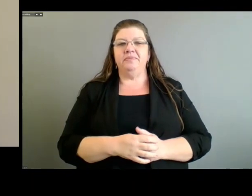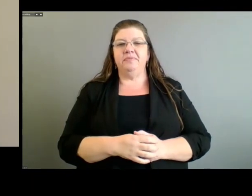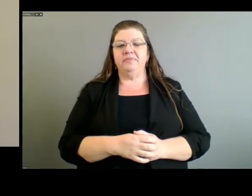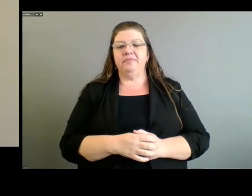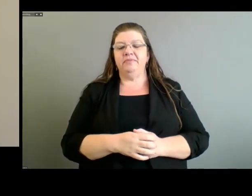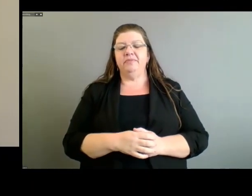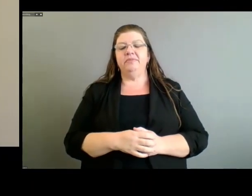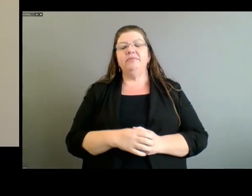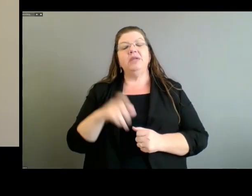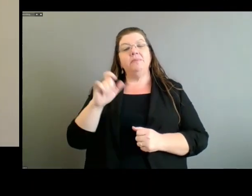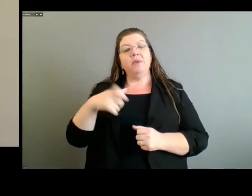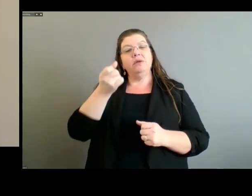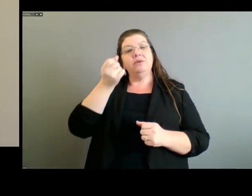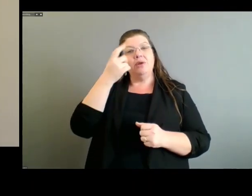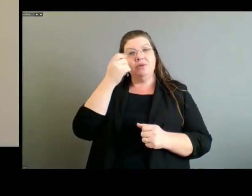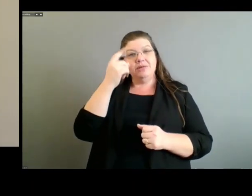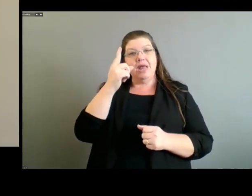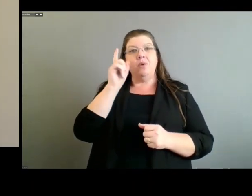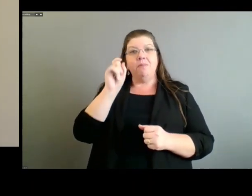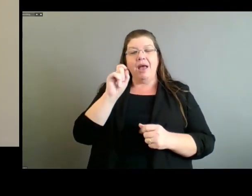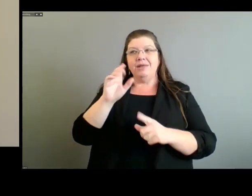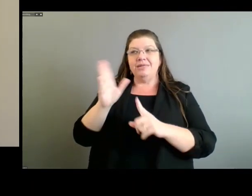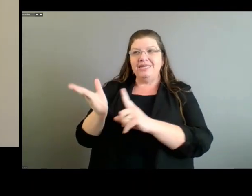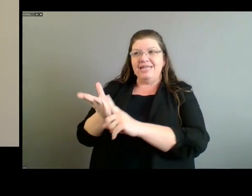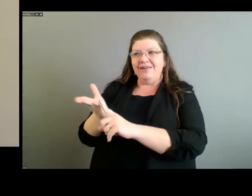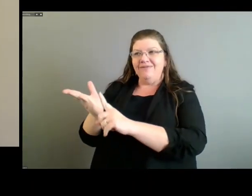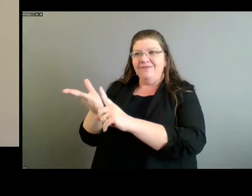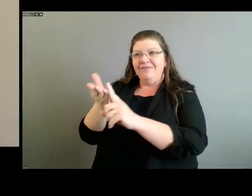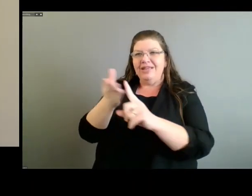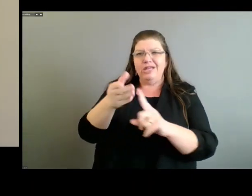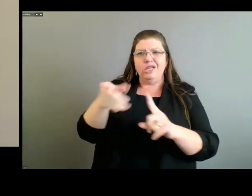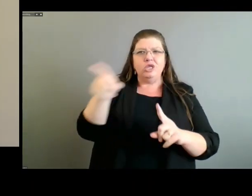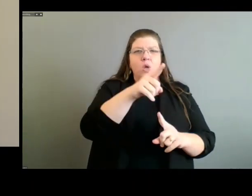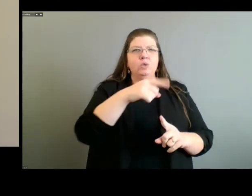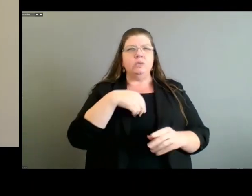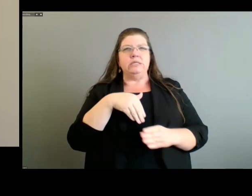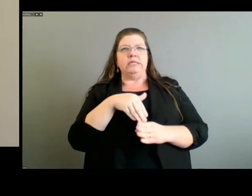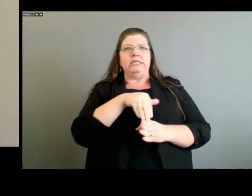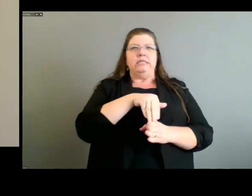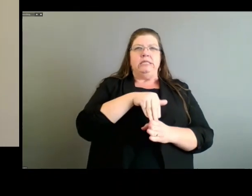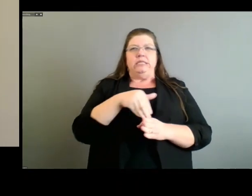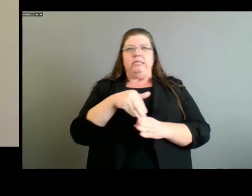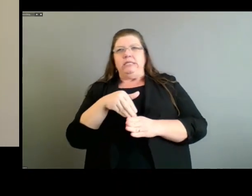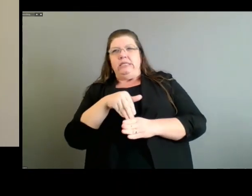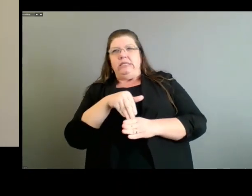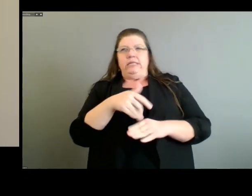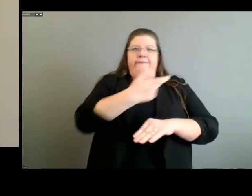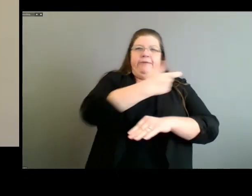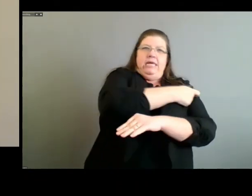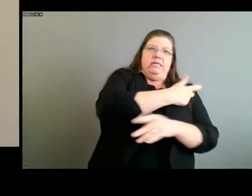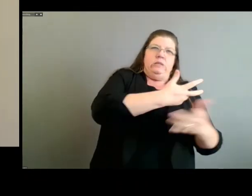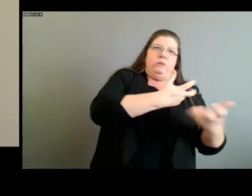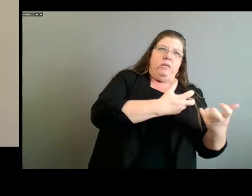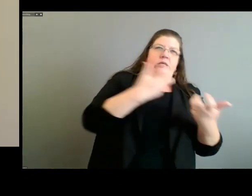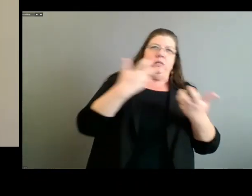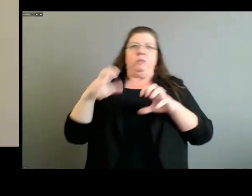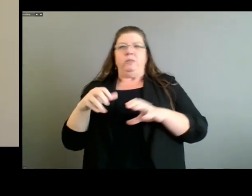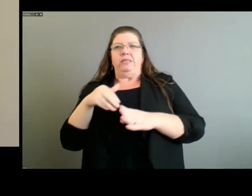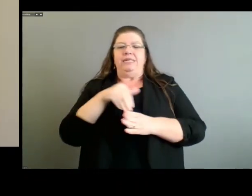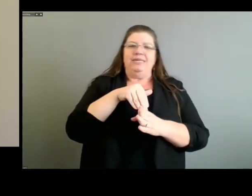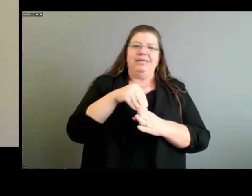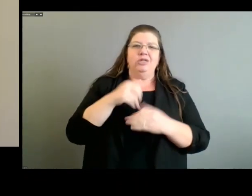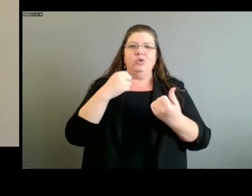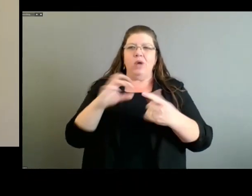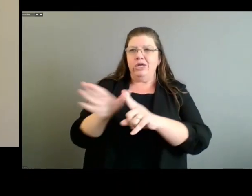We have to understand that we need to convince the people who are not yet decided on whether or not they want to be vaccinated